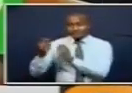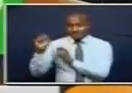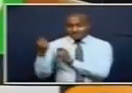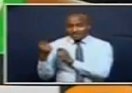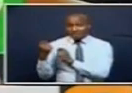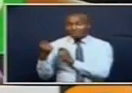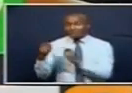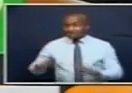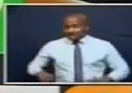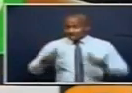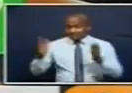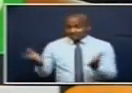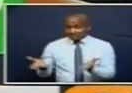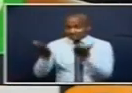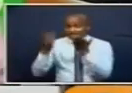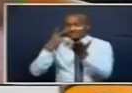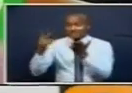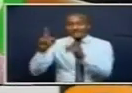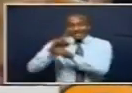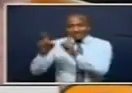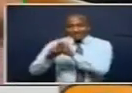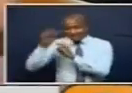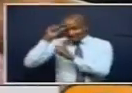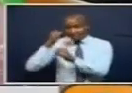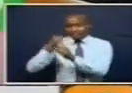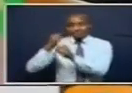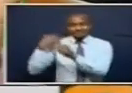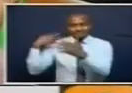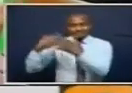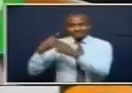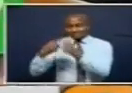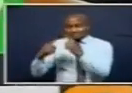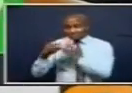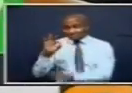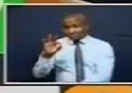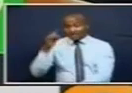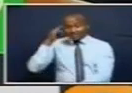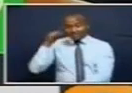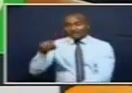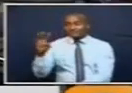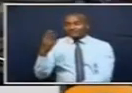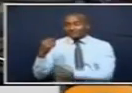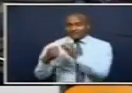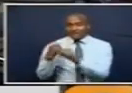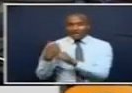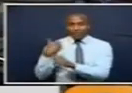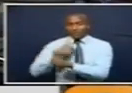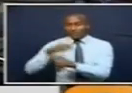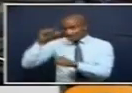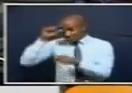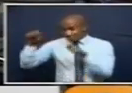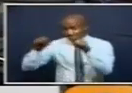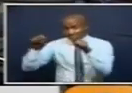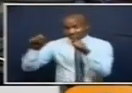lives, and they can see what this government has been able to do in a period of just 3 years. Remember, this is the fourth year that we are in government. Okay. And we can